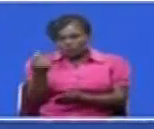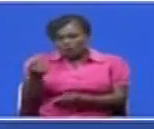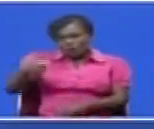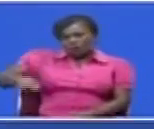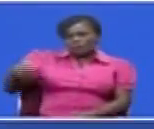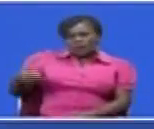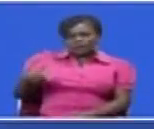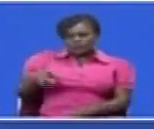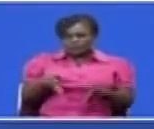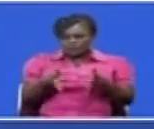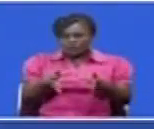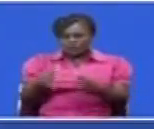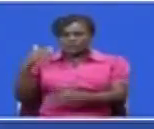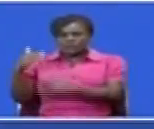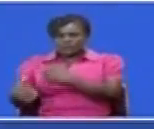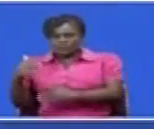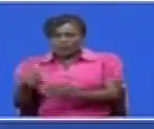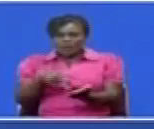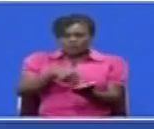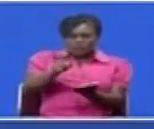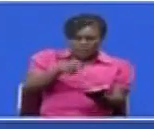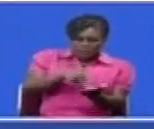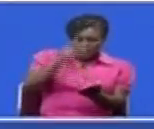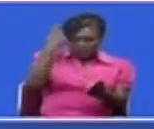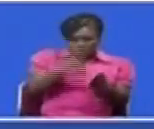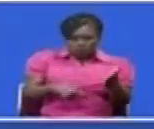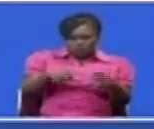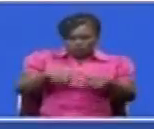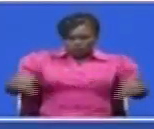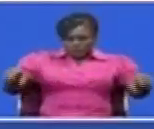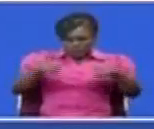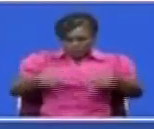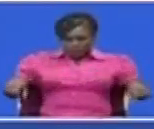sometimes she's forced to provide labor at a fee to meet this cost.